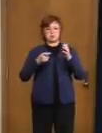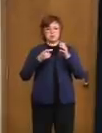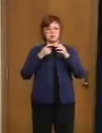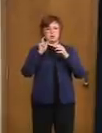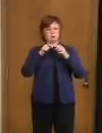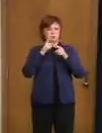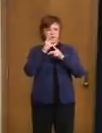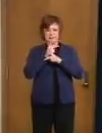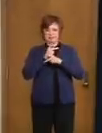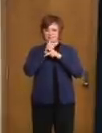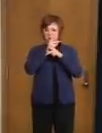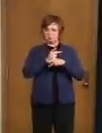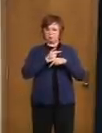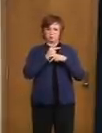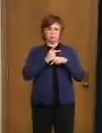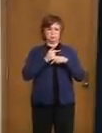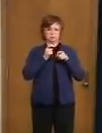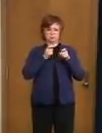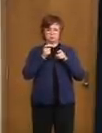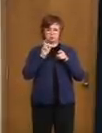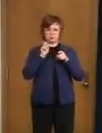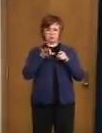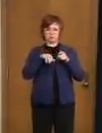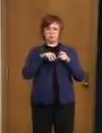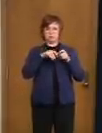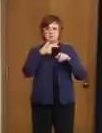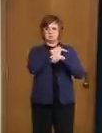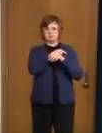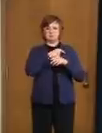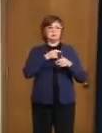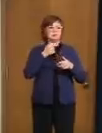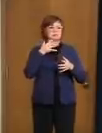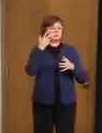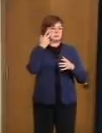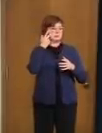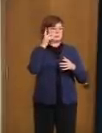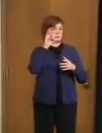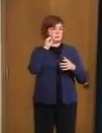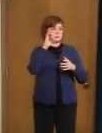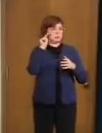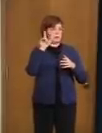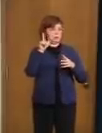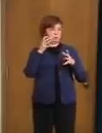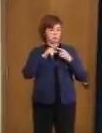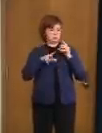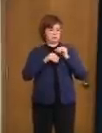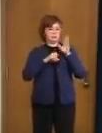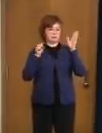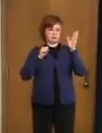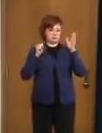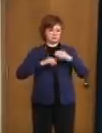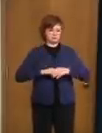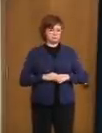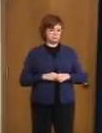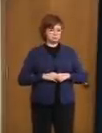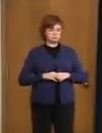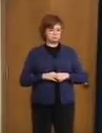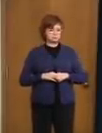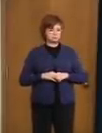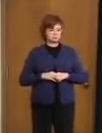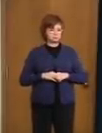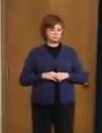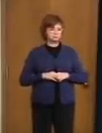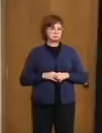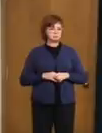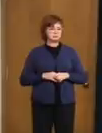careful handling. And I'll maybe see if Mr. Livingston has any further comments. So the only thing I would add to what Dr. Shahab has said is